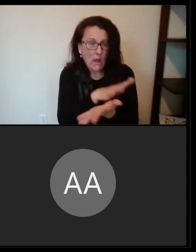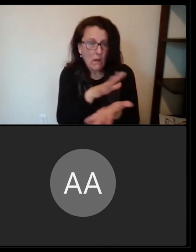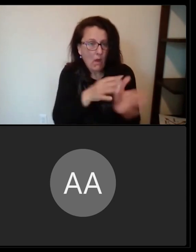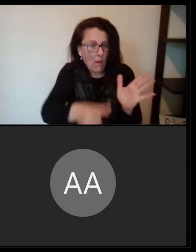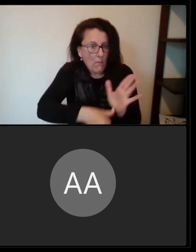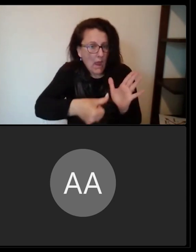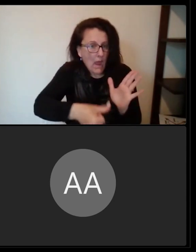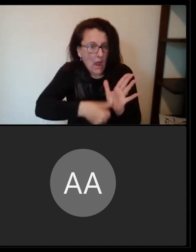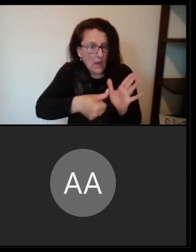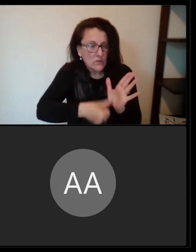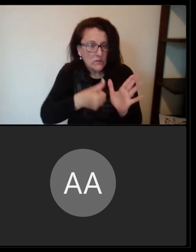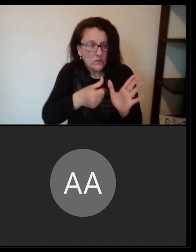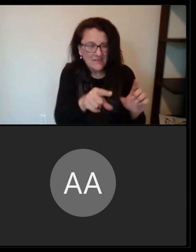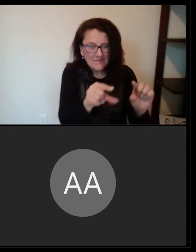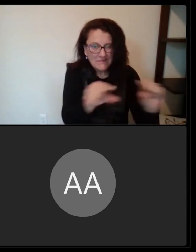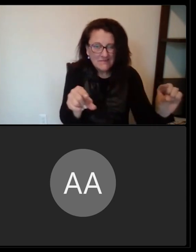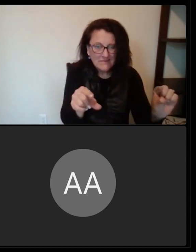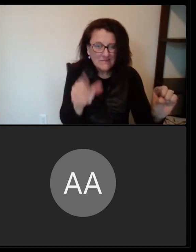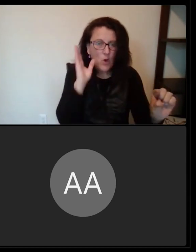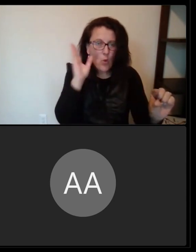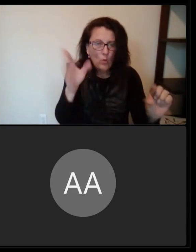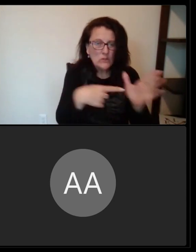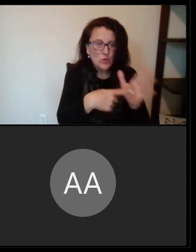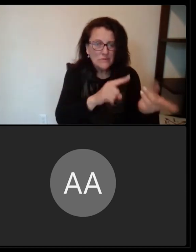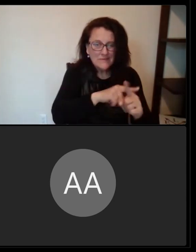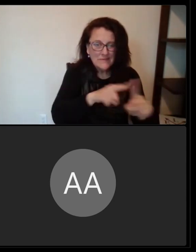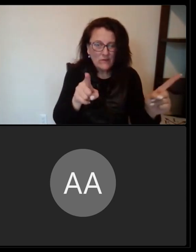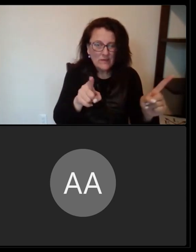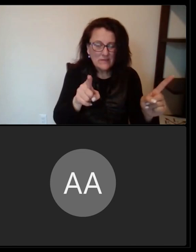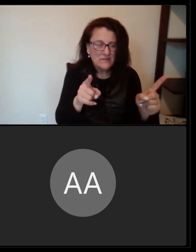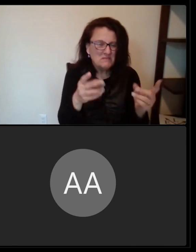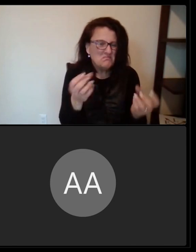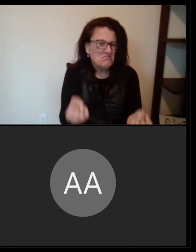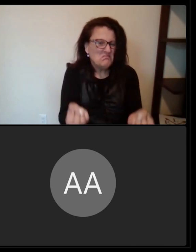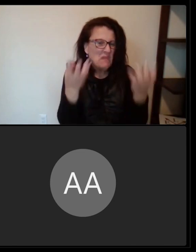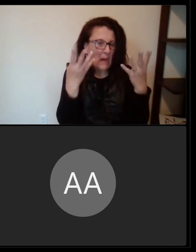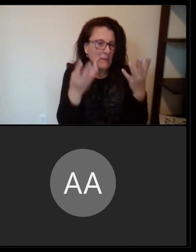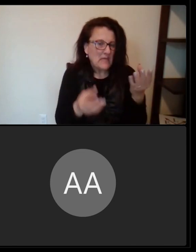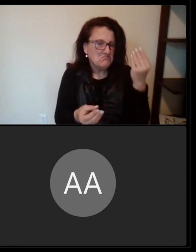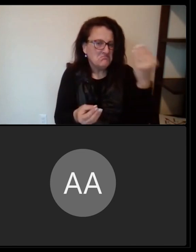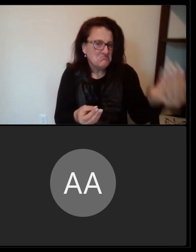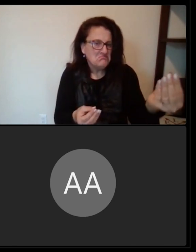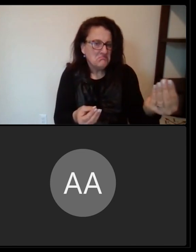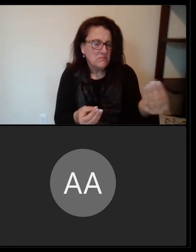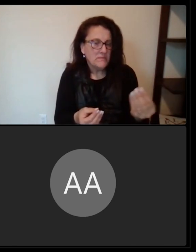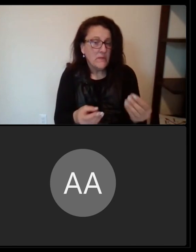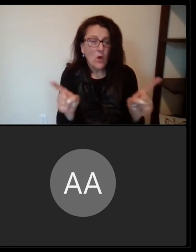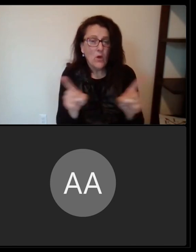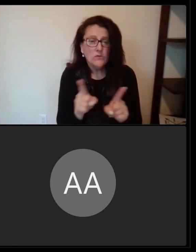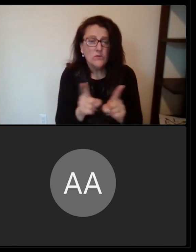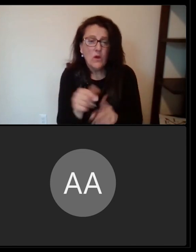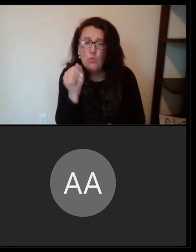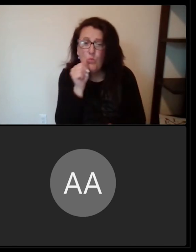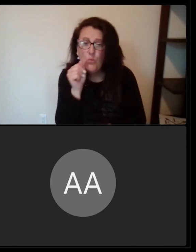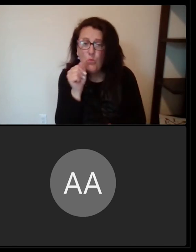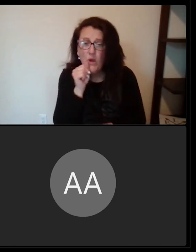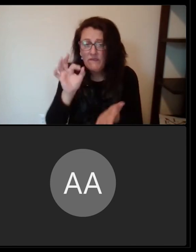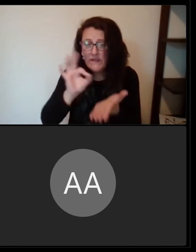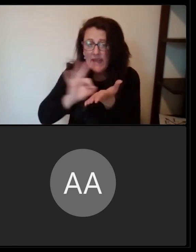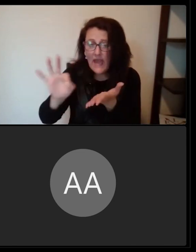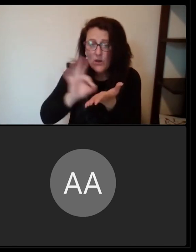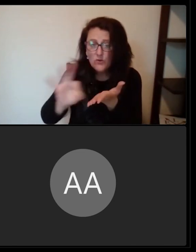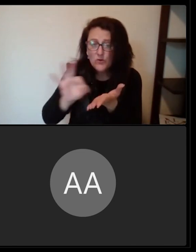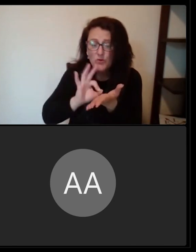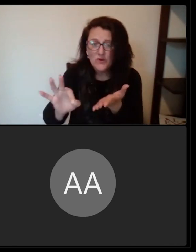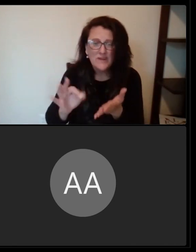those counters would be different based on how voters submitted. There is also a private counter. I know that there has been